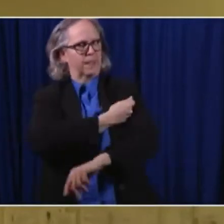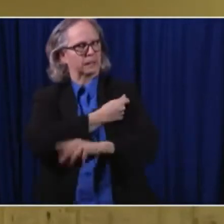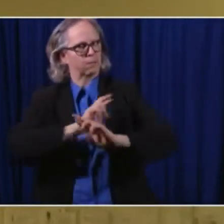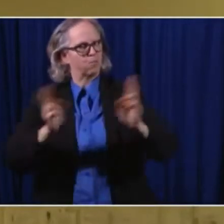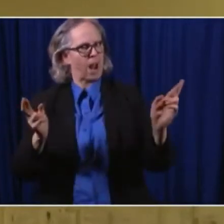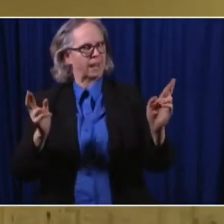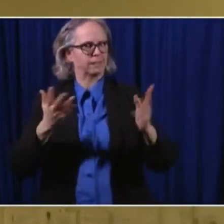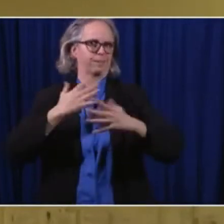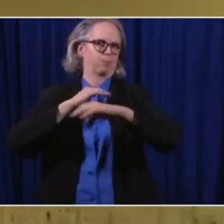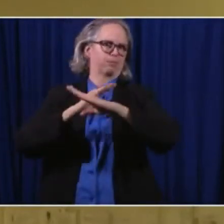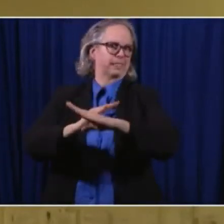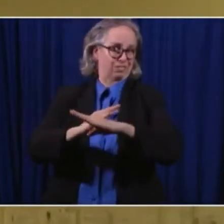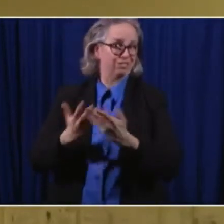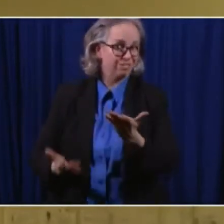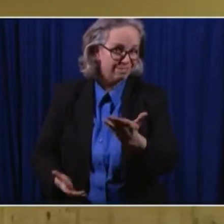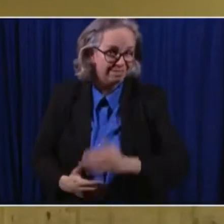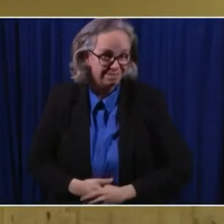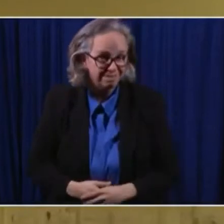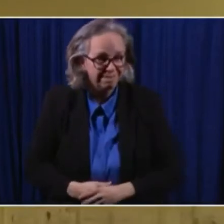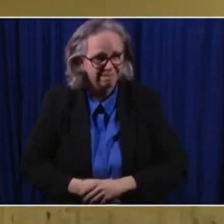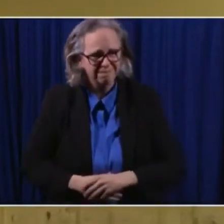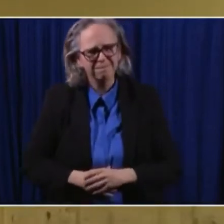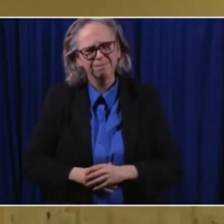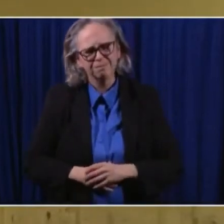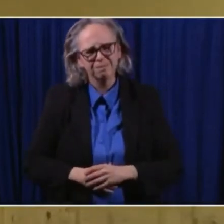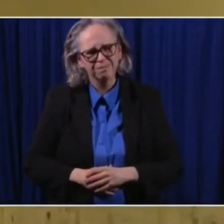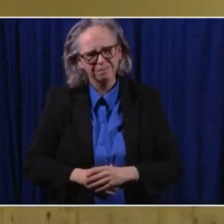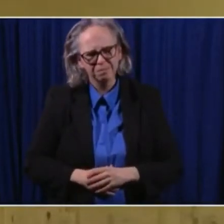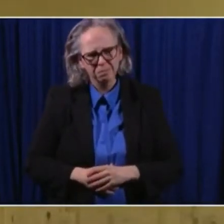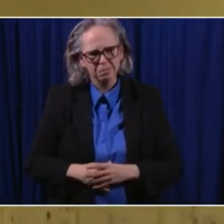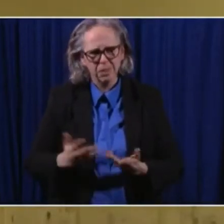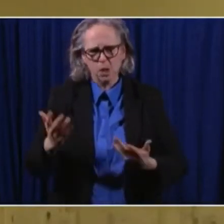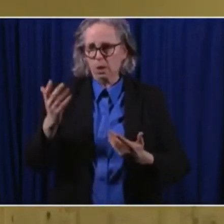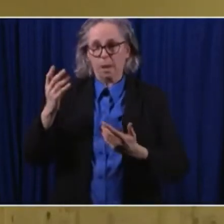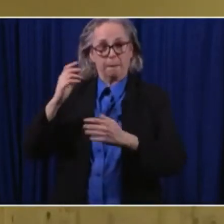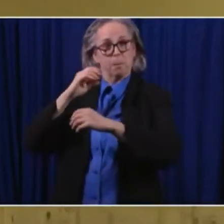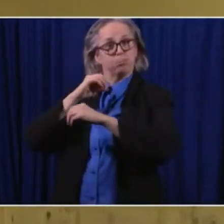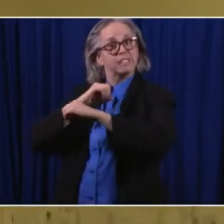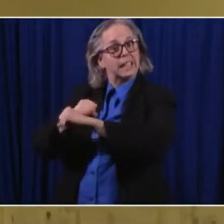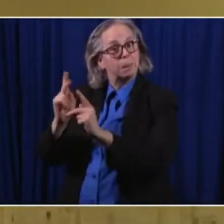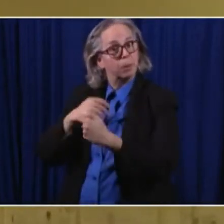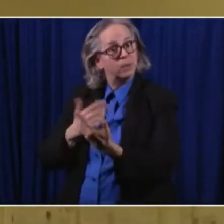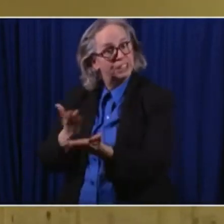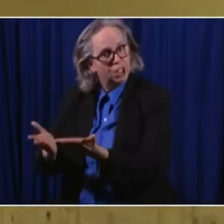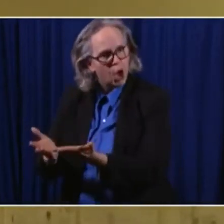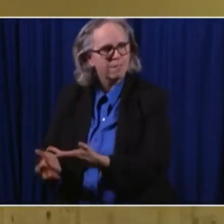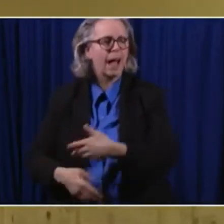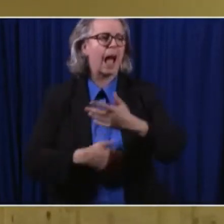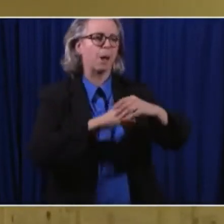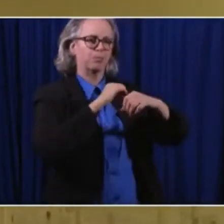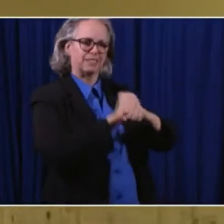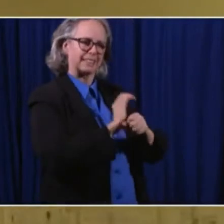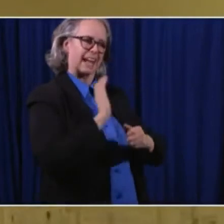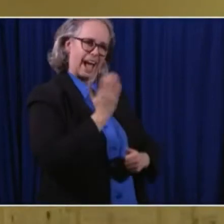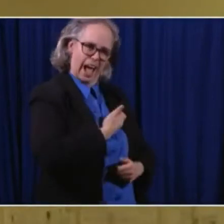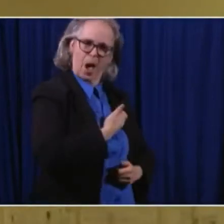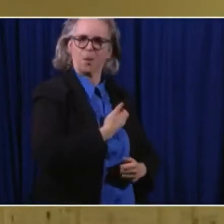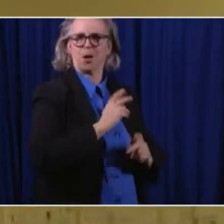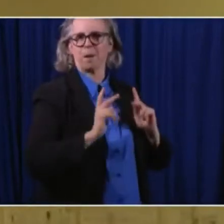allows us to protect them as they go into those high-risk environments and their families to ensure that we're not contributing to the community spread of the